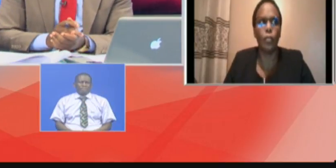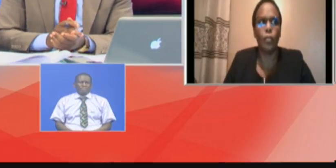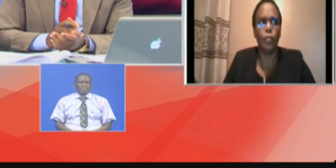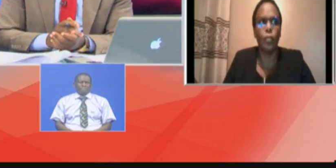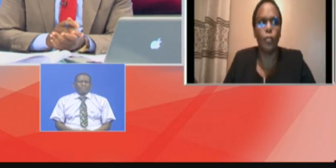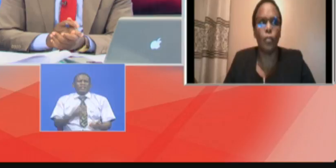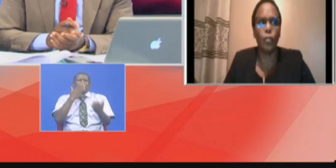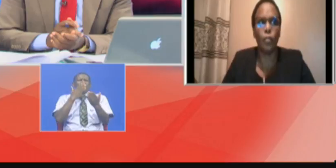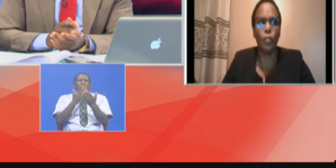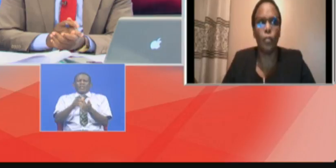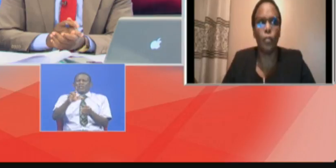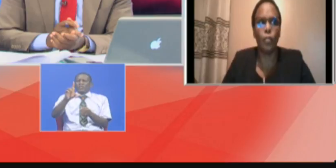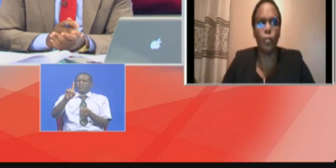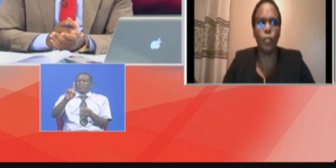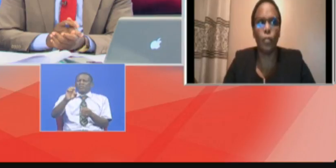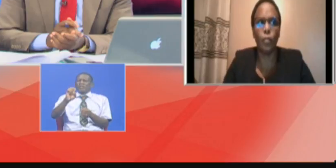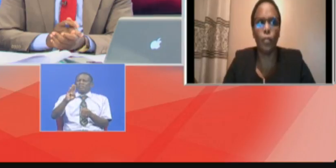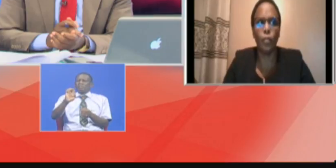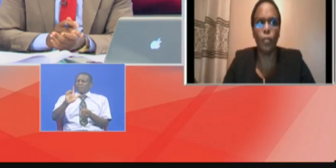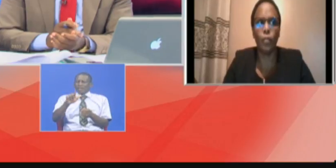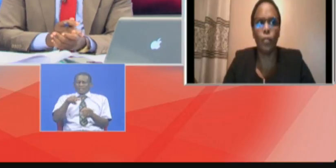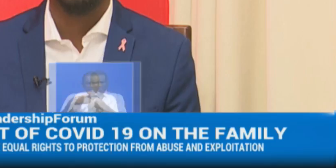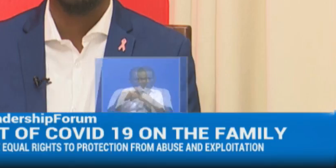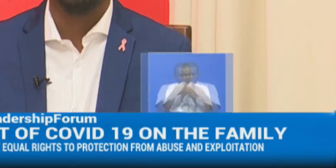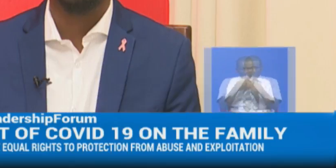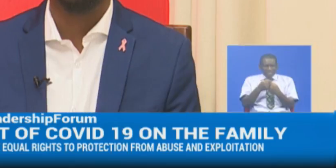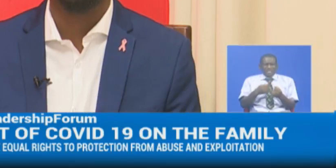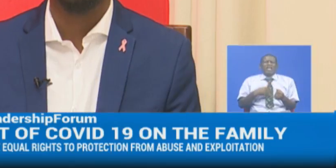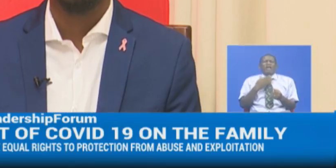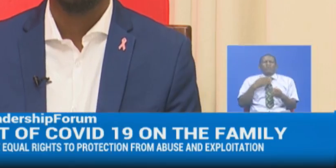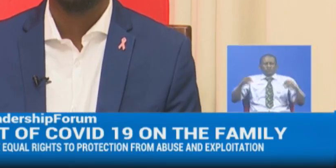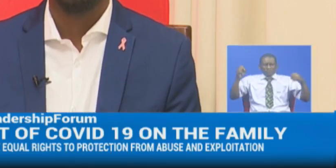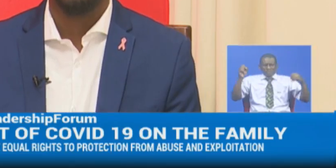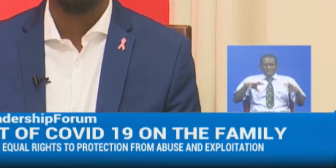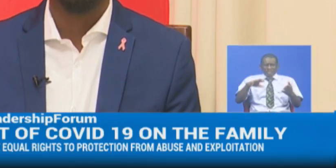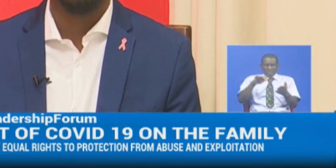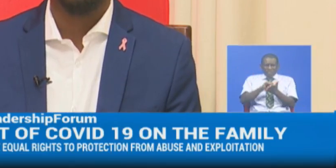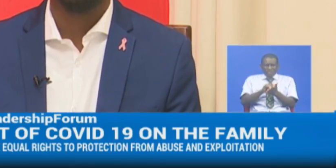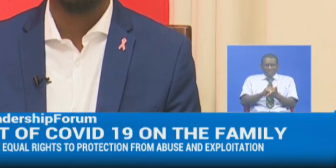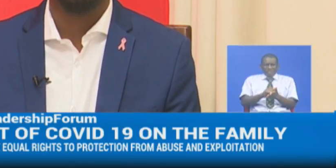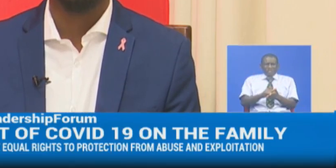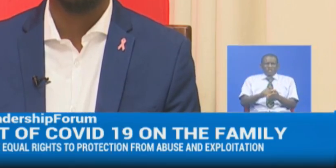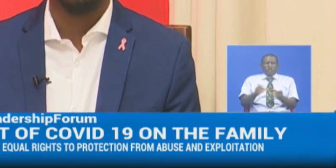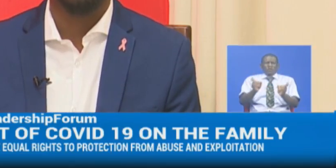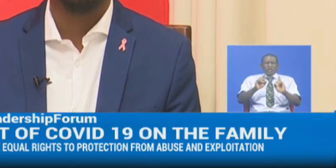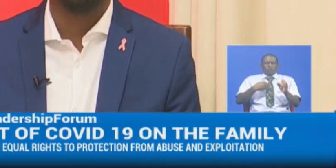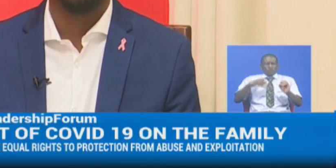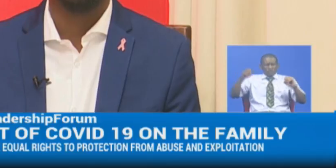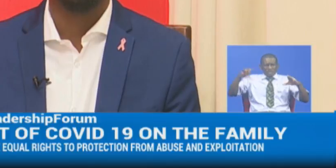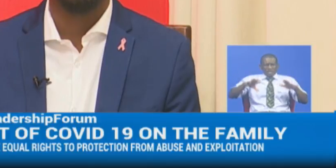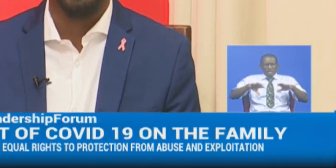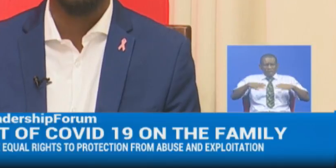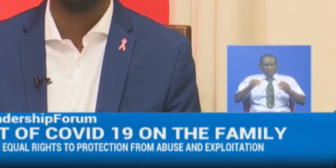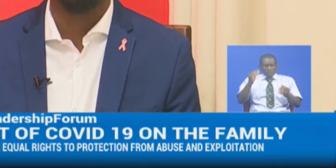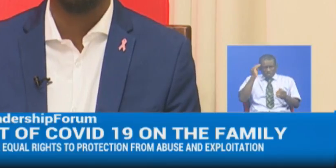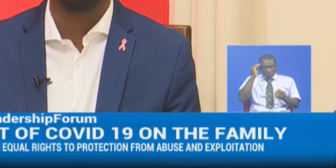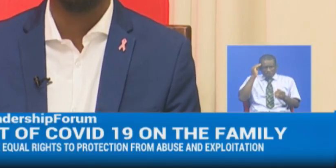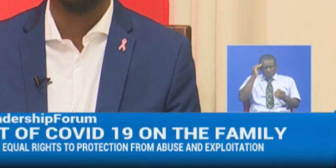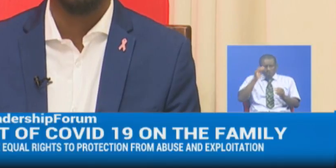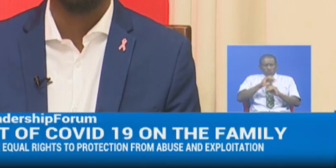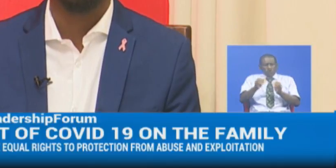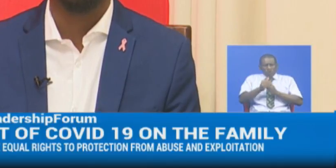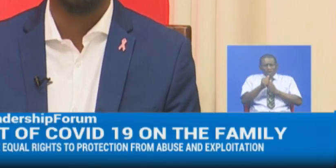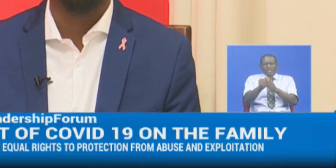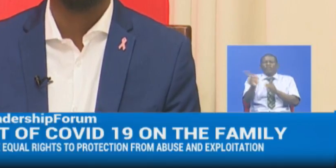Thanks, Debal. I think it has been a challenge, and I just want to be clear that there's the lack of clarity around education and no guidance from the Ministry